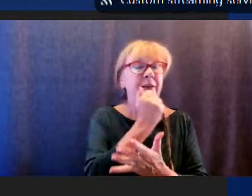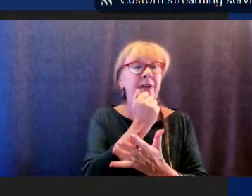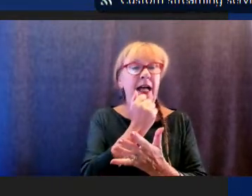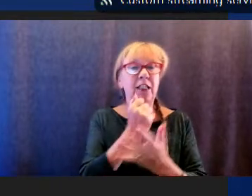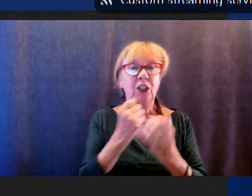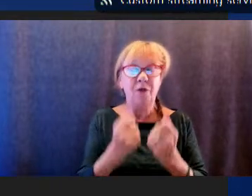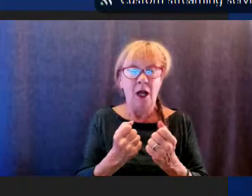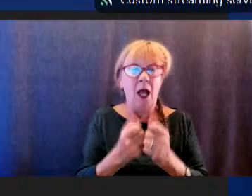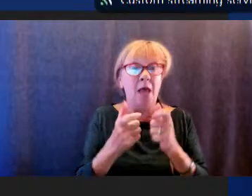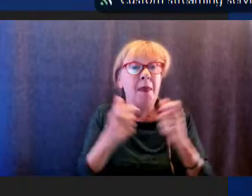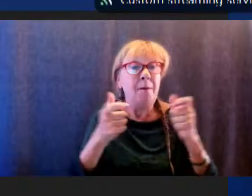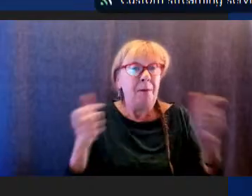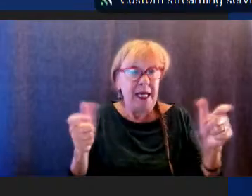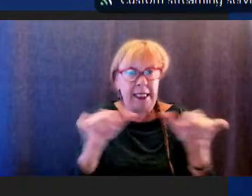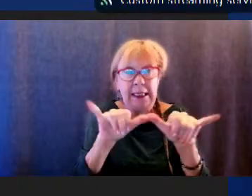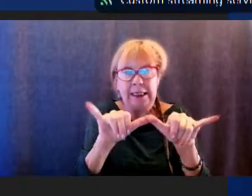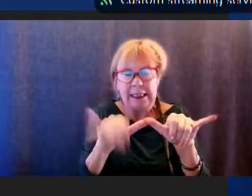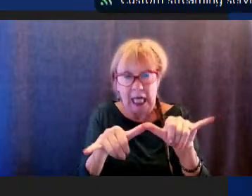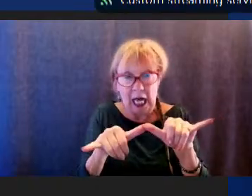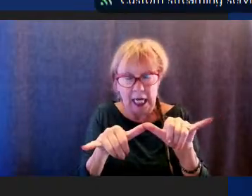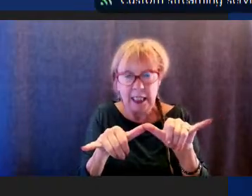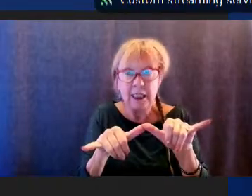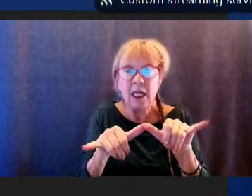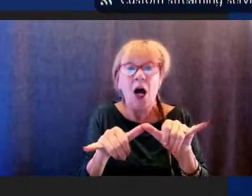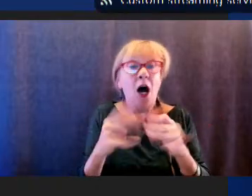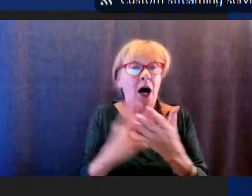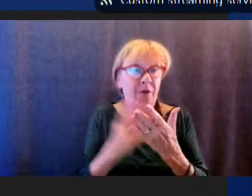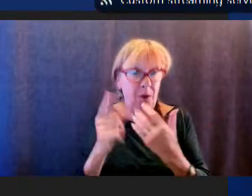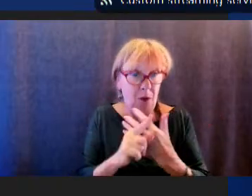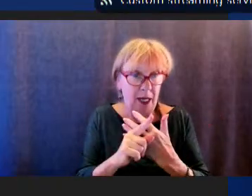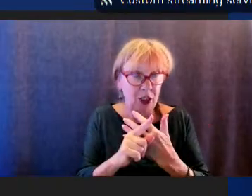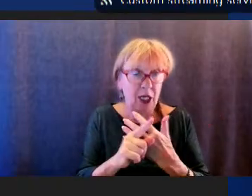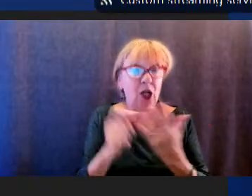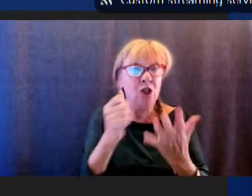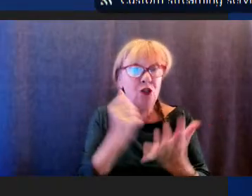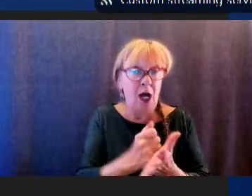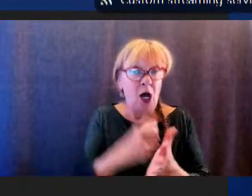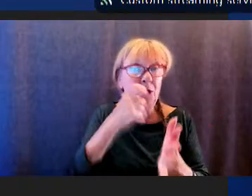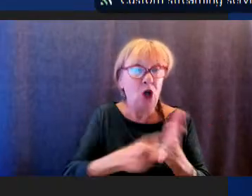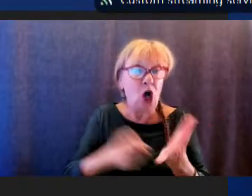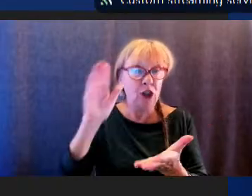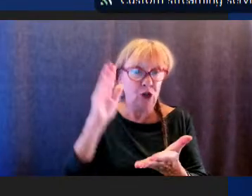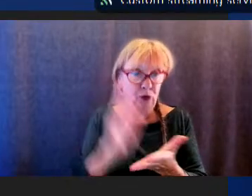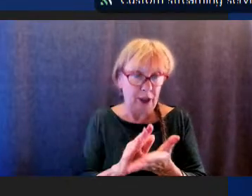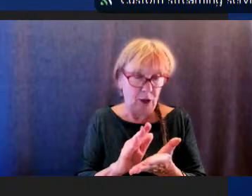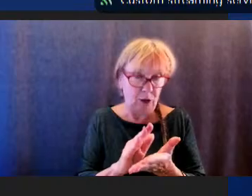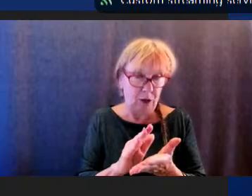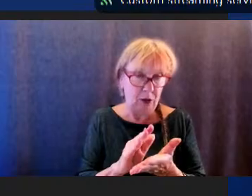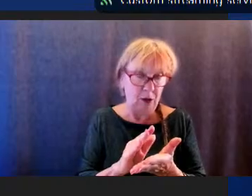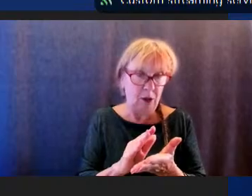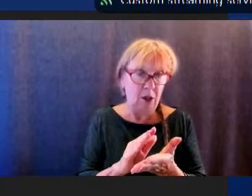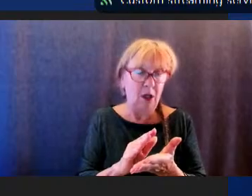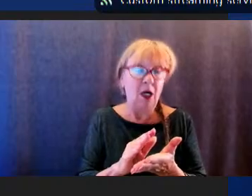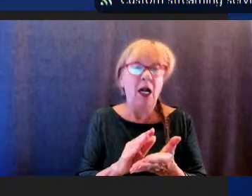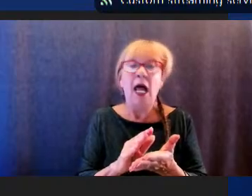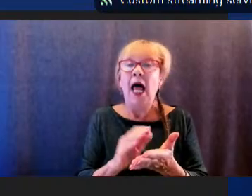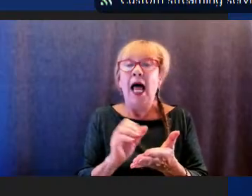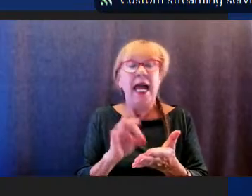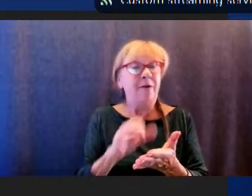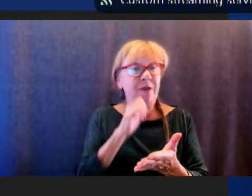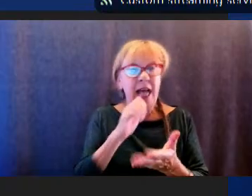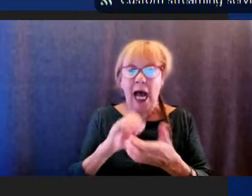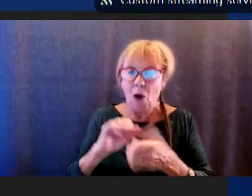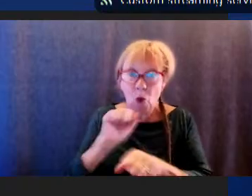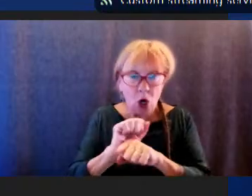of delivering critical infrastructure and services. Without this coordination, we risk costly delays,